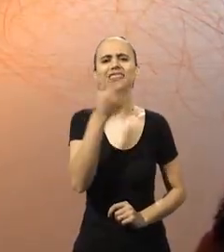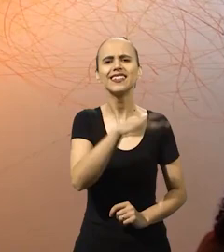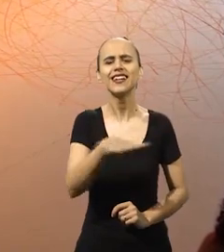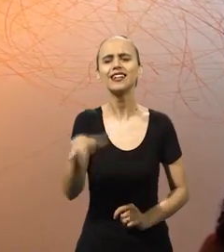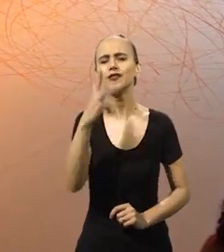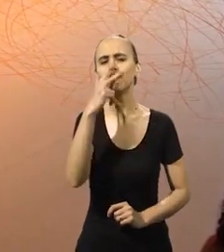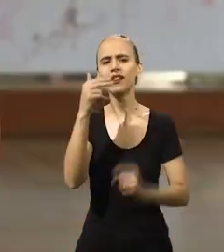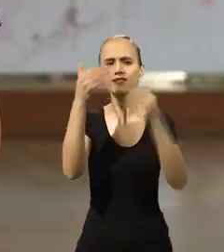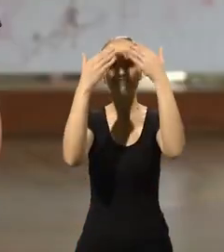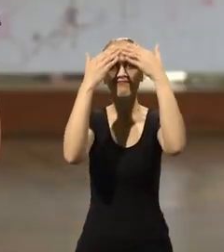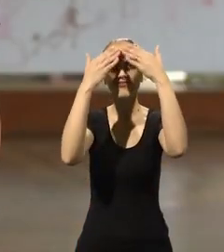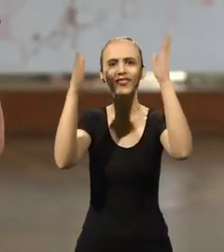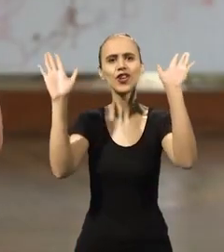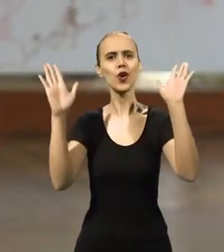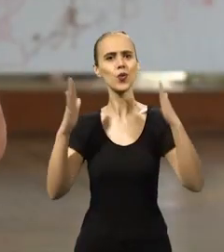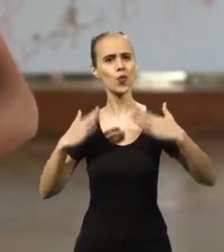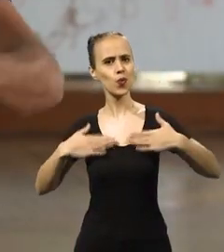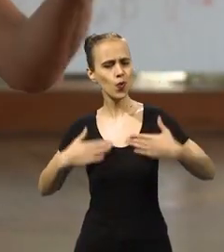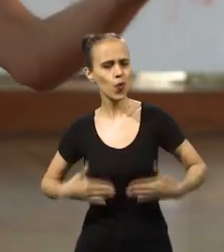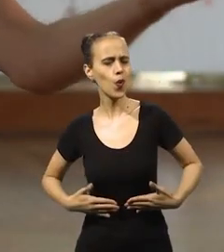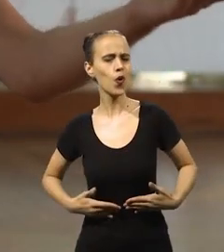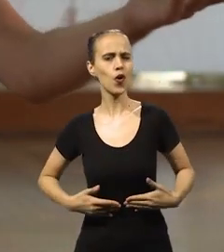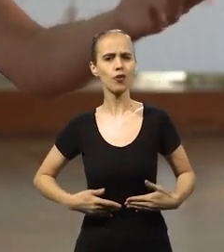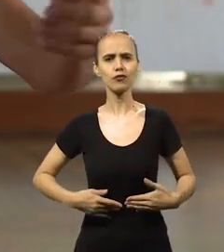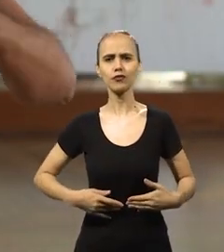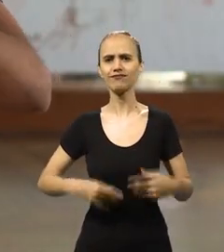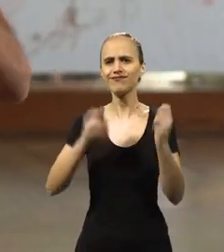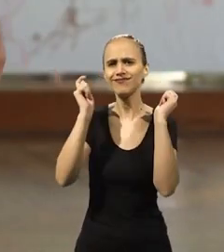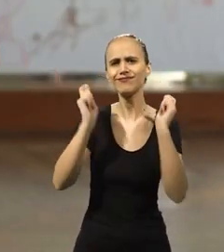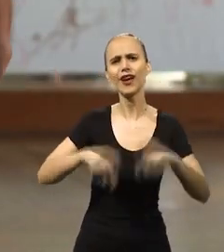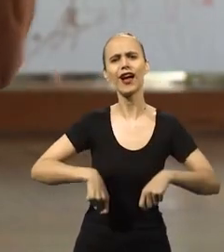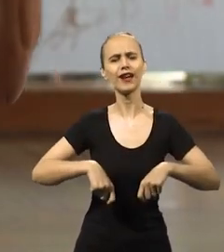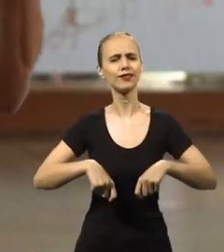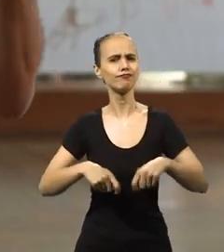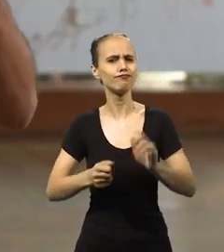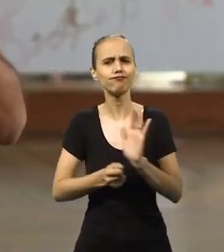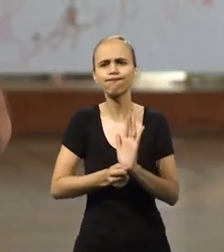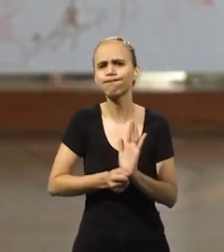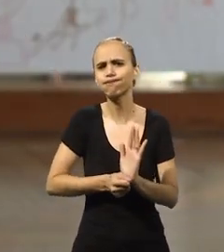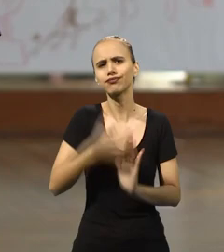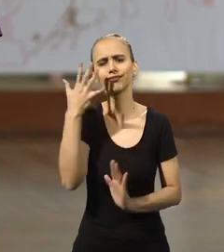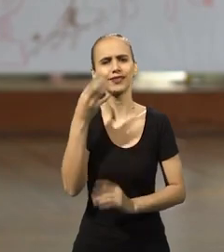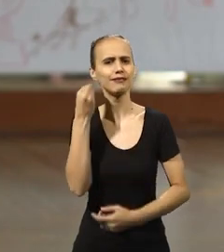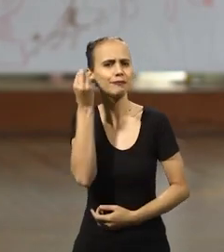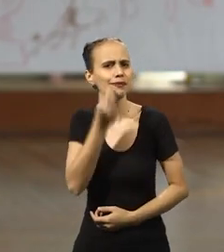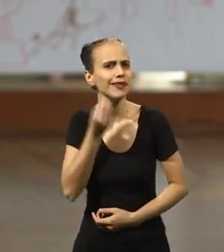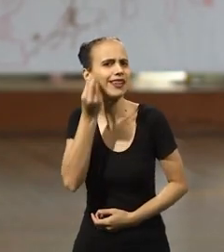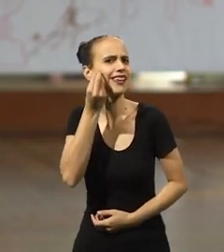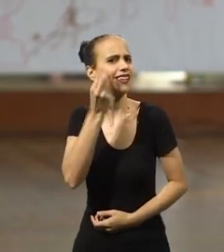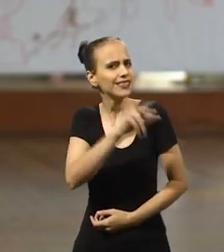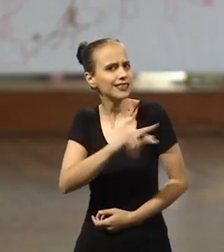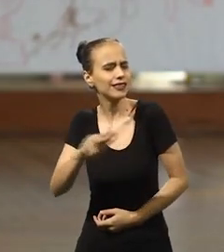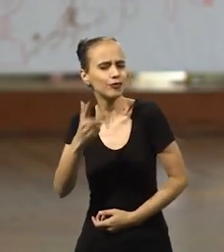open mind and body, and everything is possible, and us with